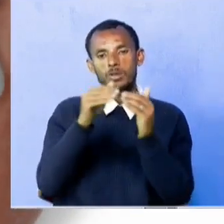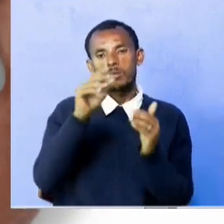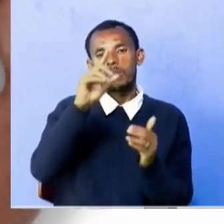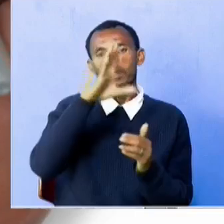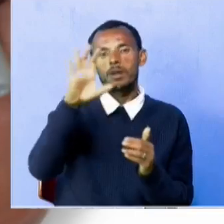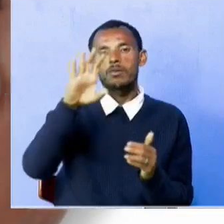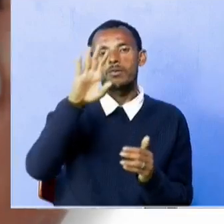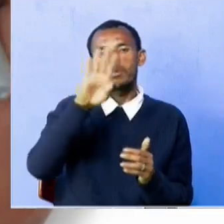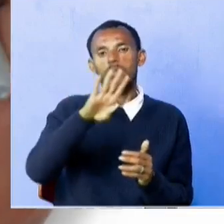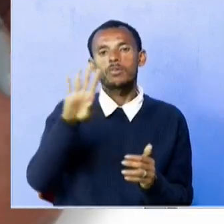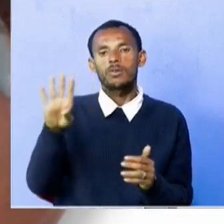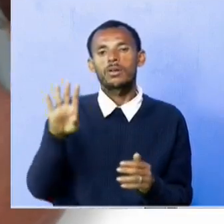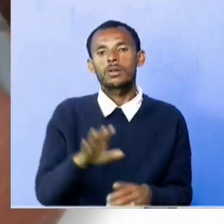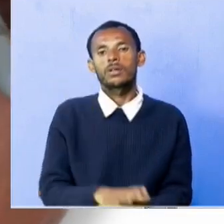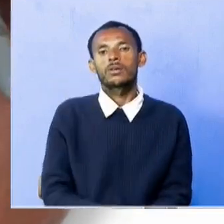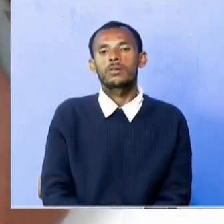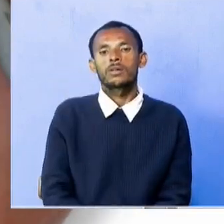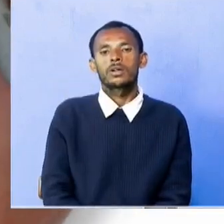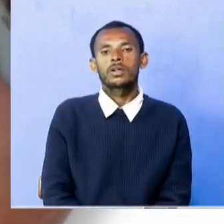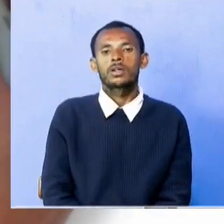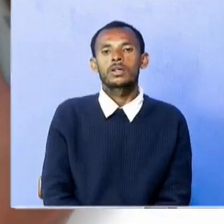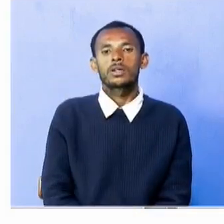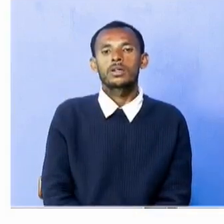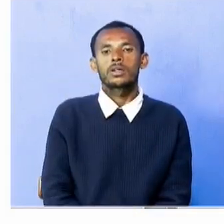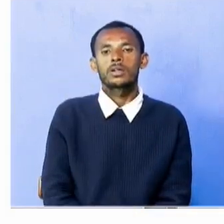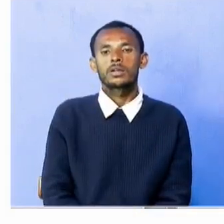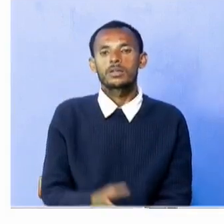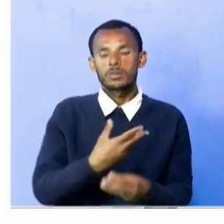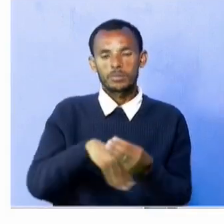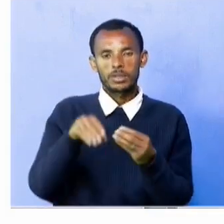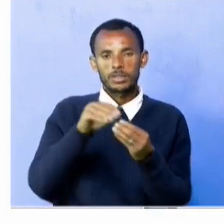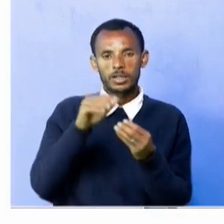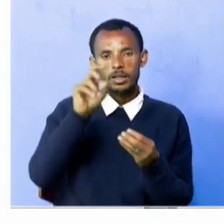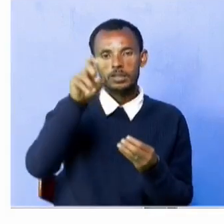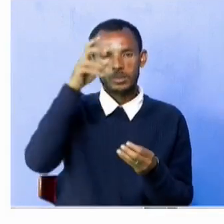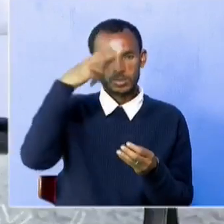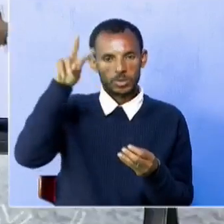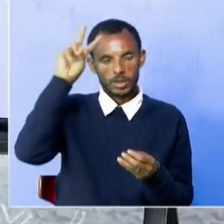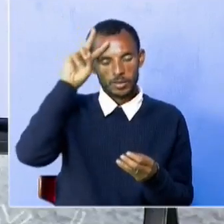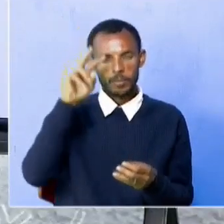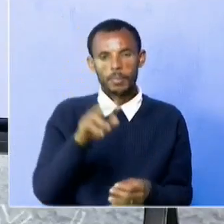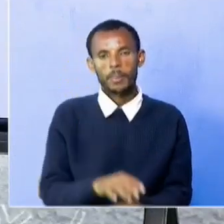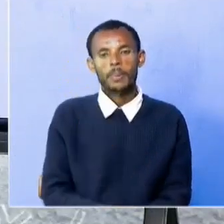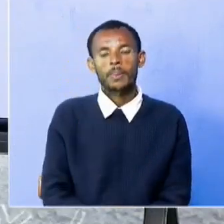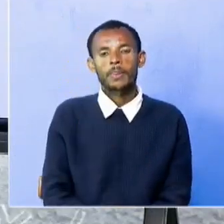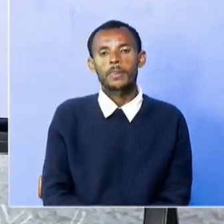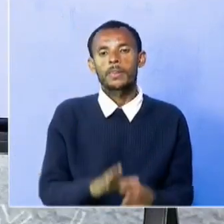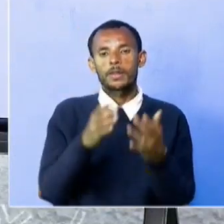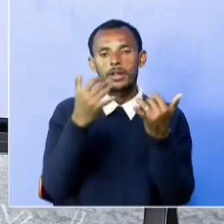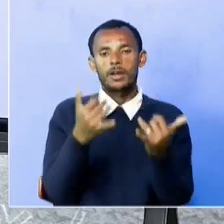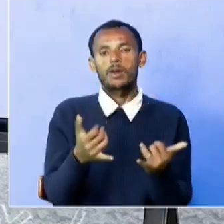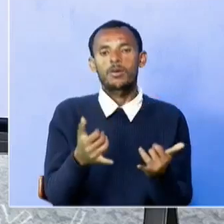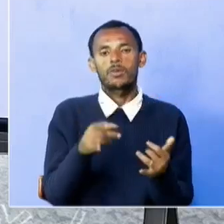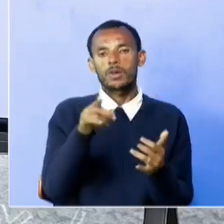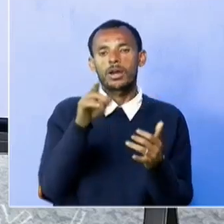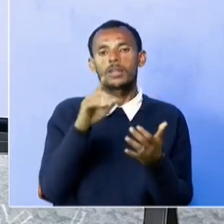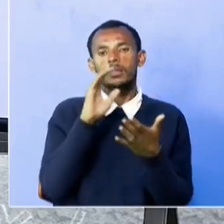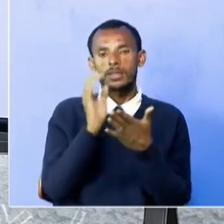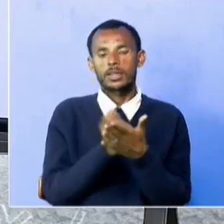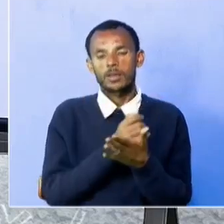144. Okay, 144 plus x square. Okay, now you can